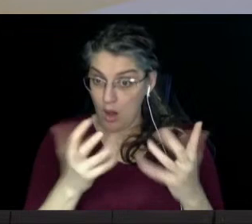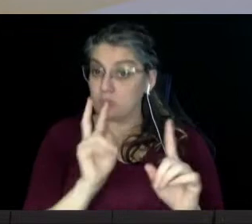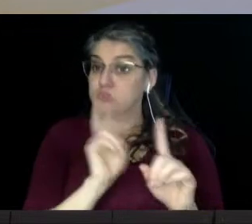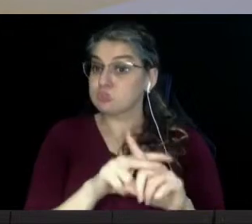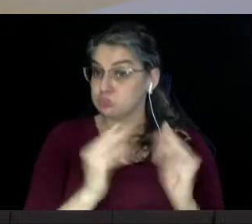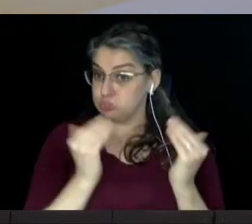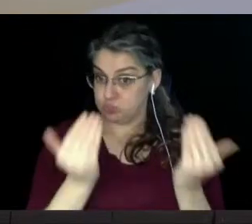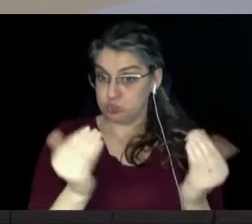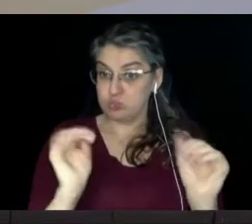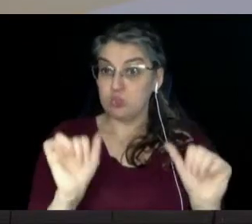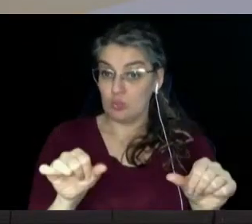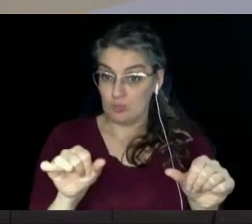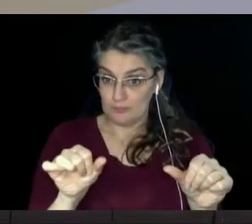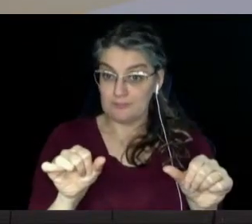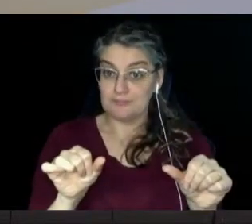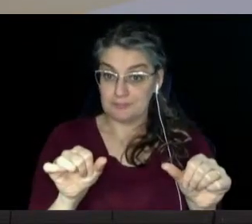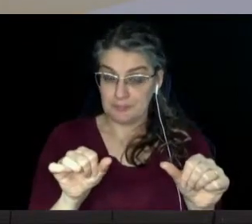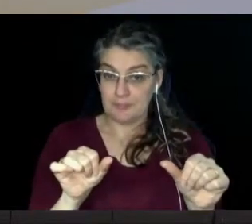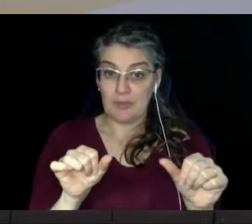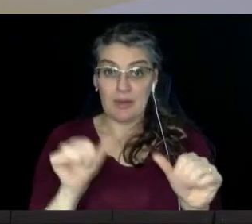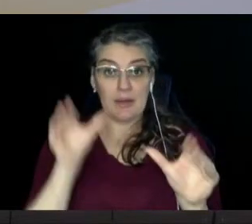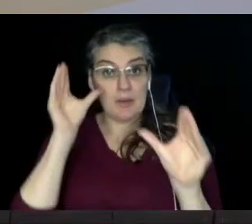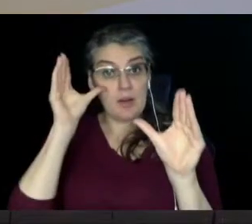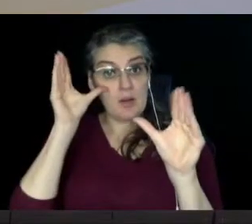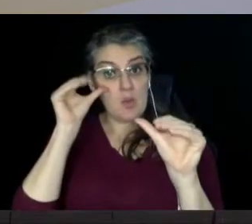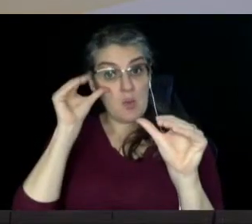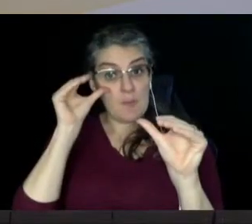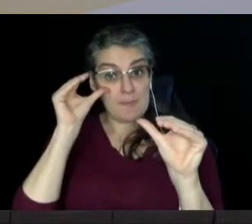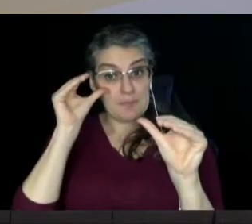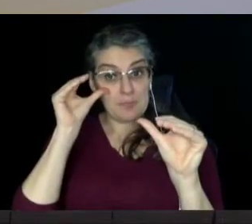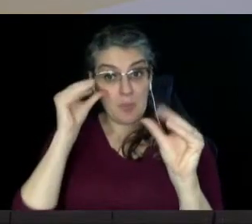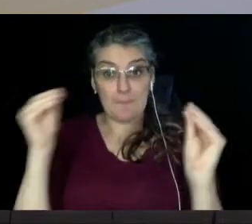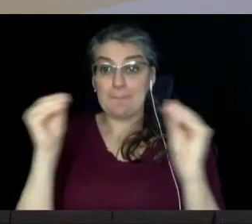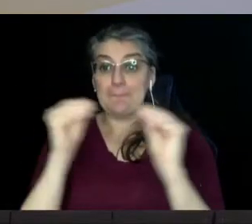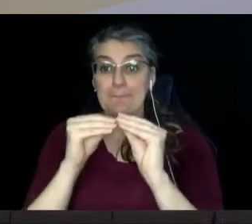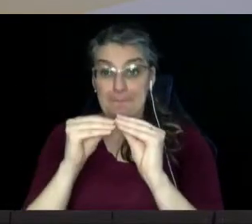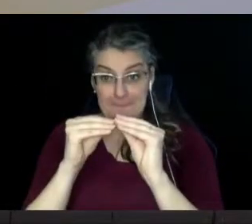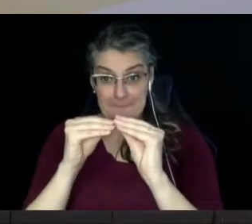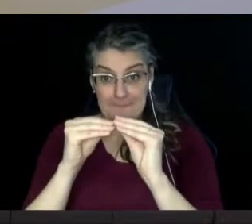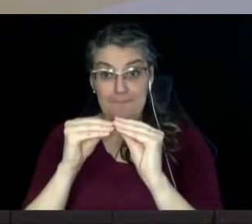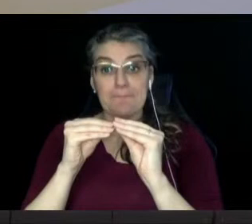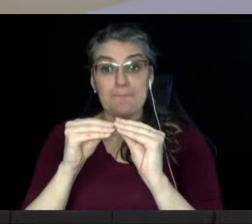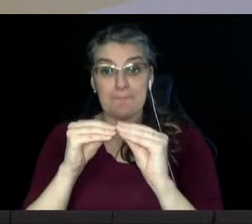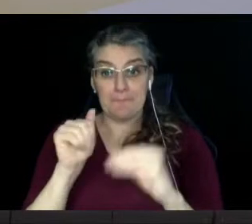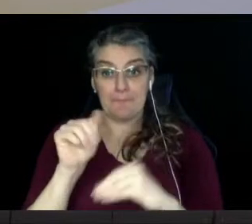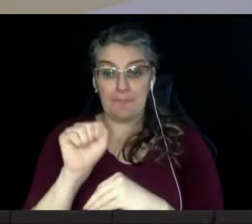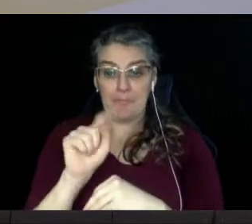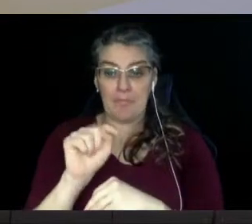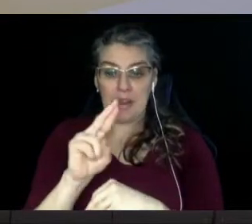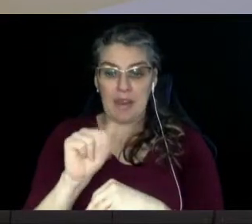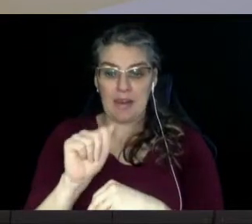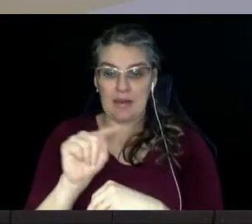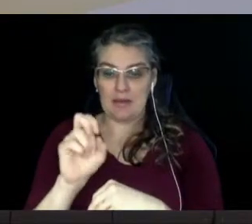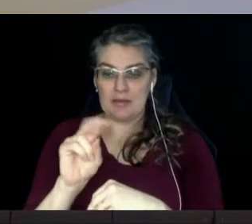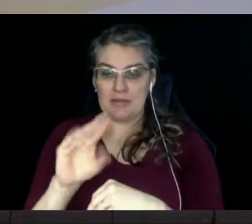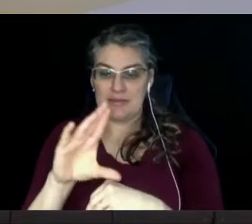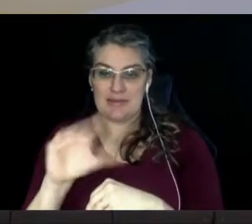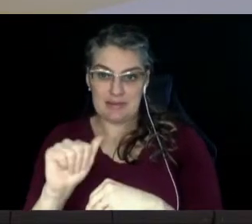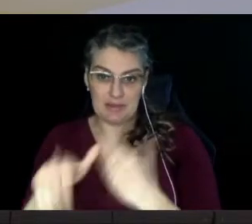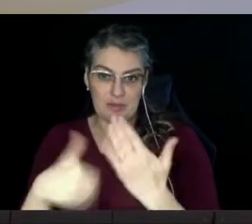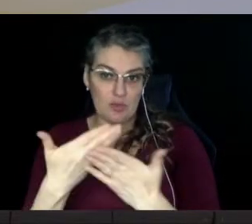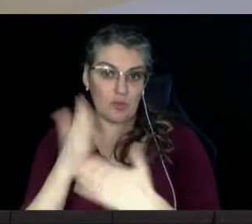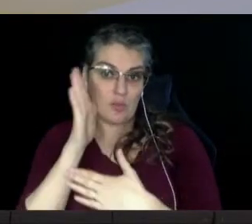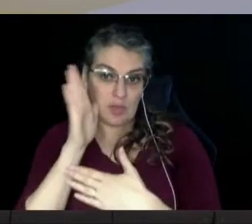and we expect some additional AstraZeneca later in the month, but that will be available for those 55